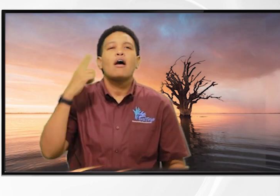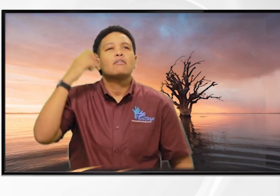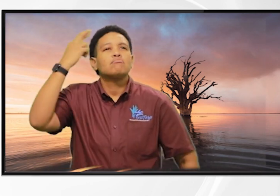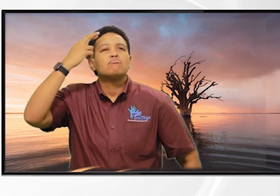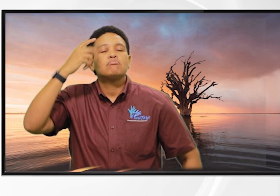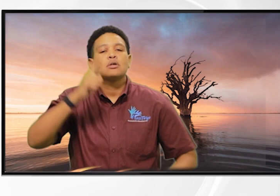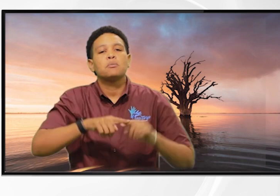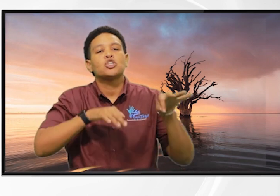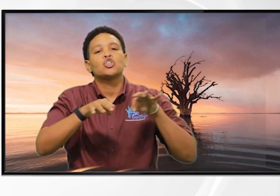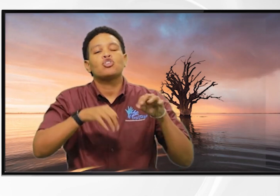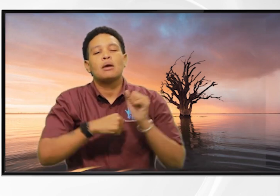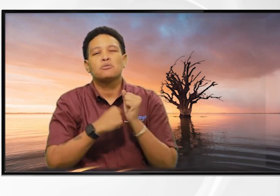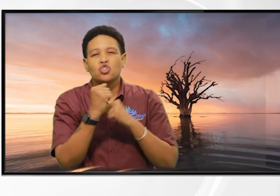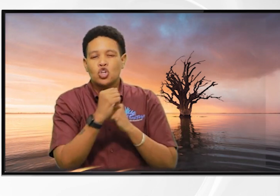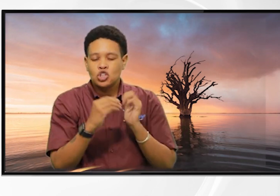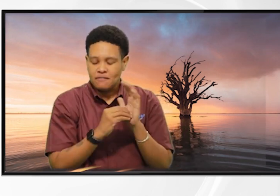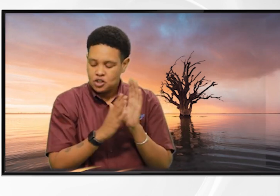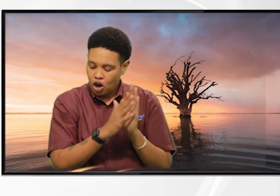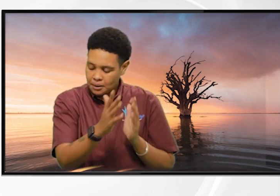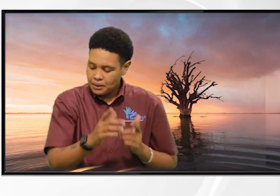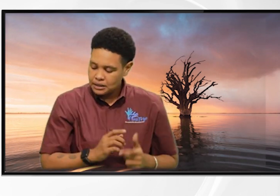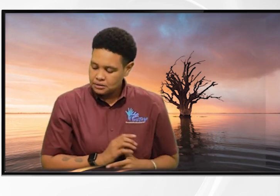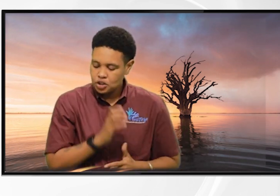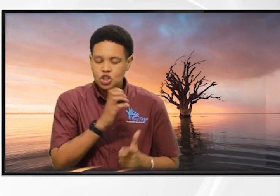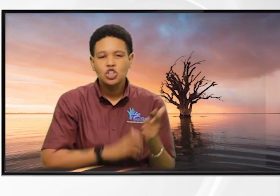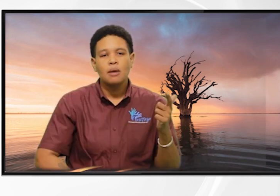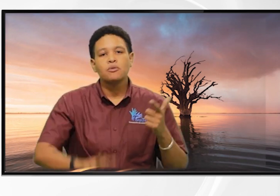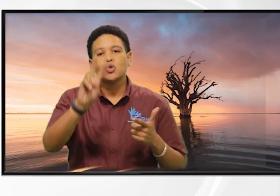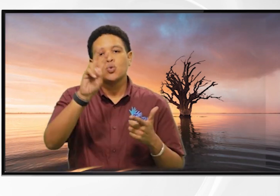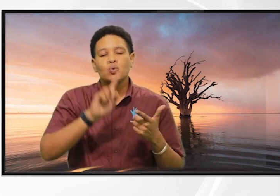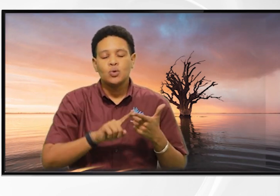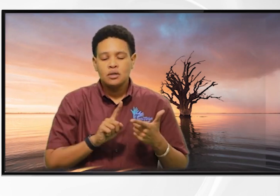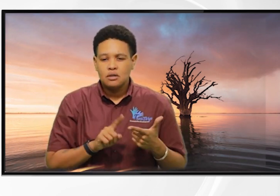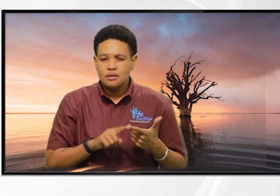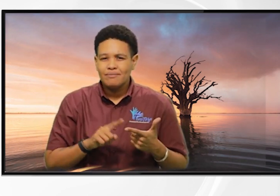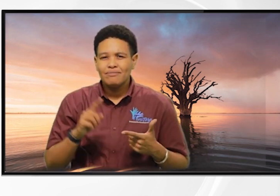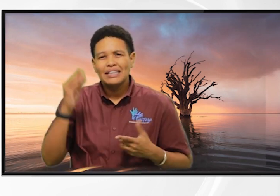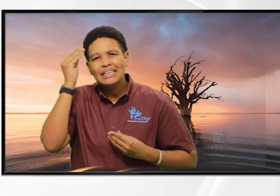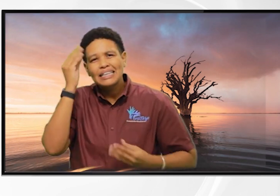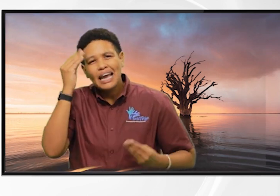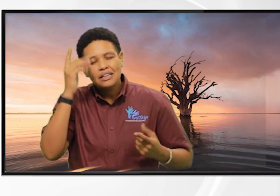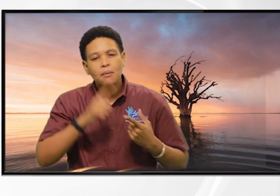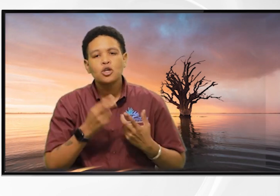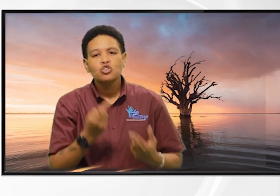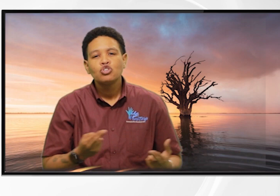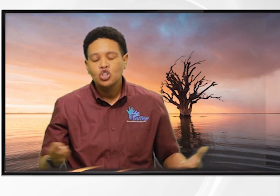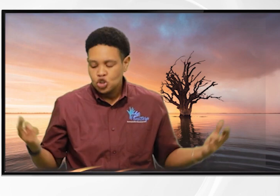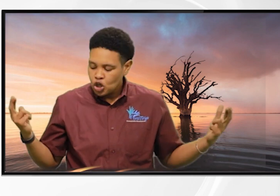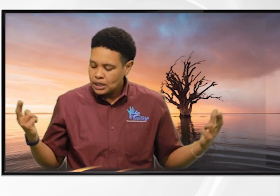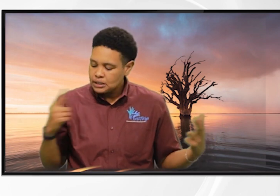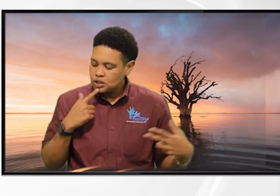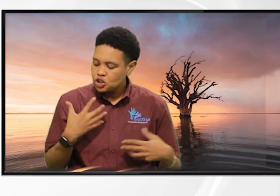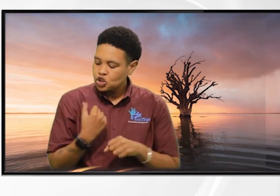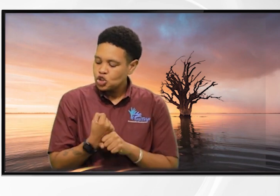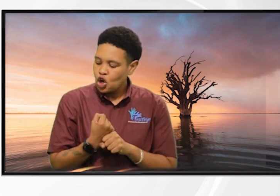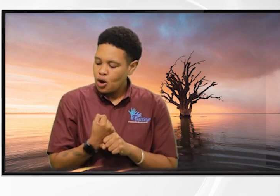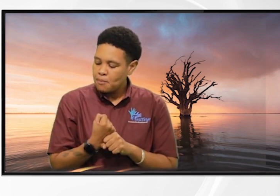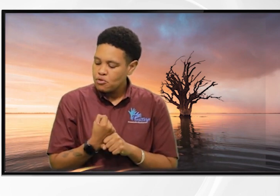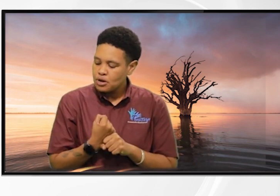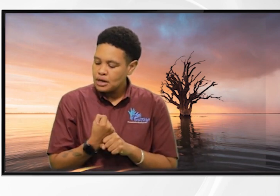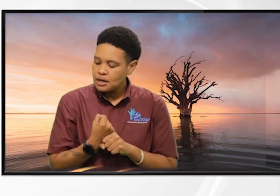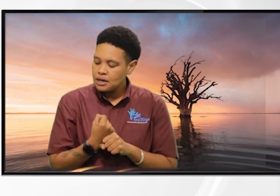and describes the structure of the document. Chapter 2, Data and Resources, Summary,